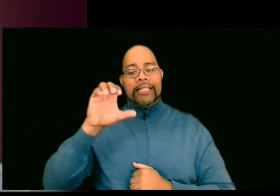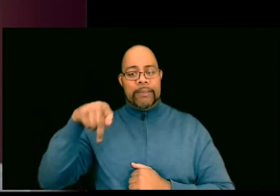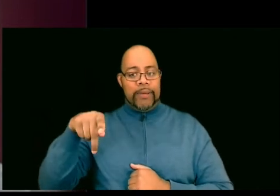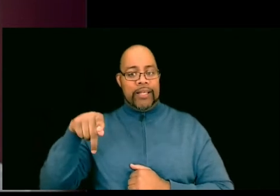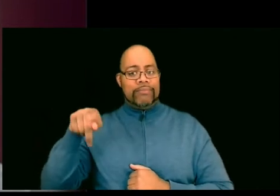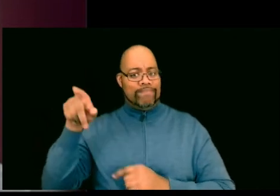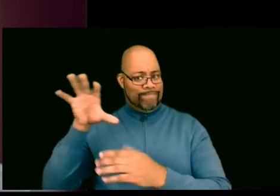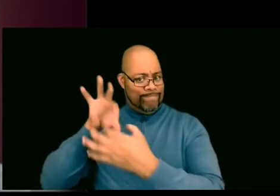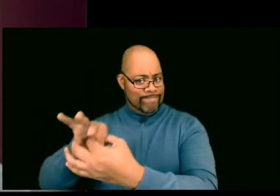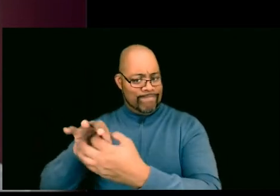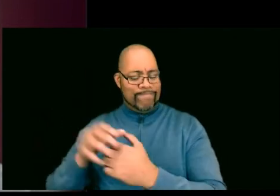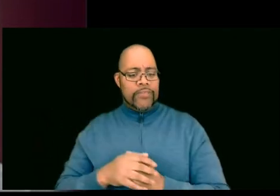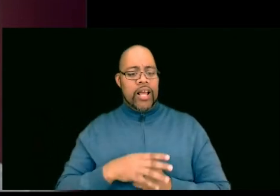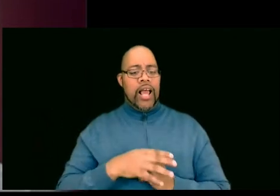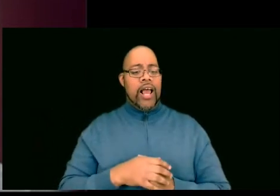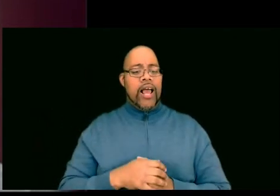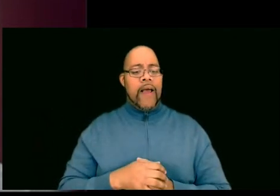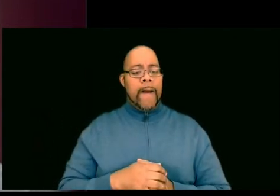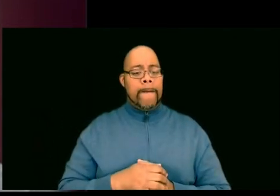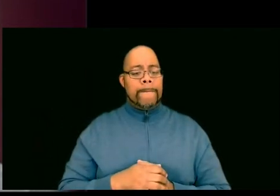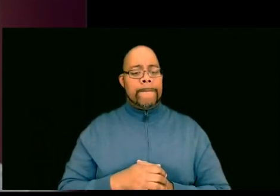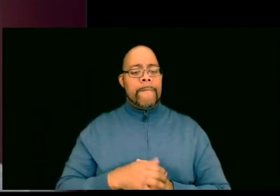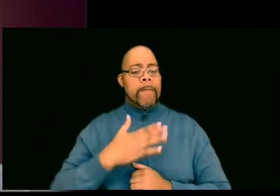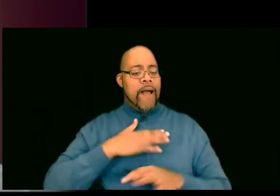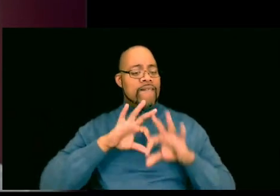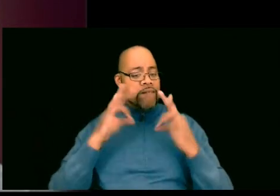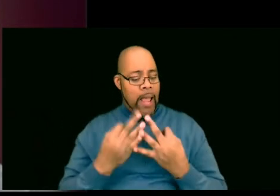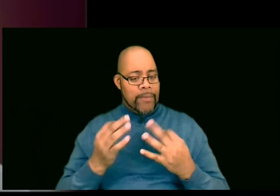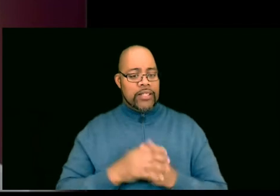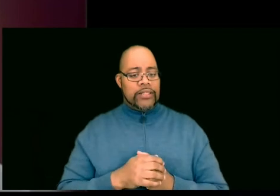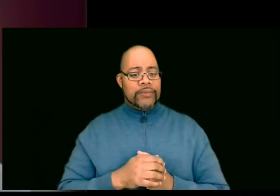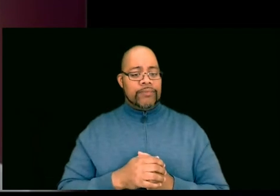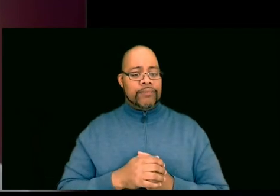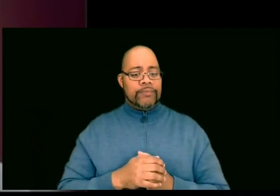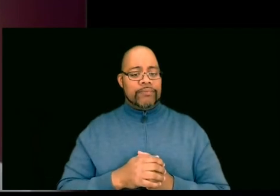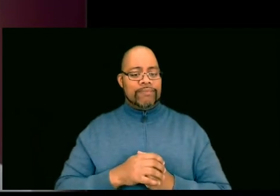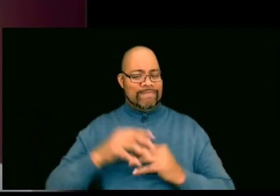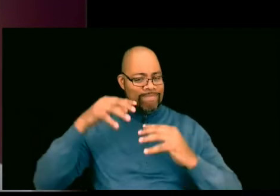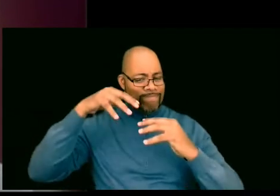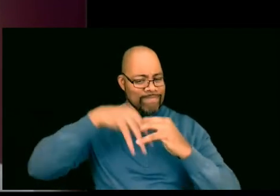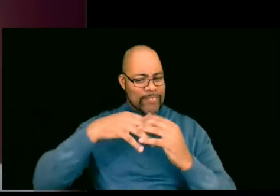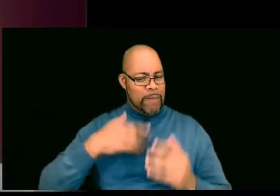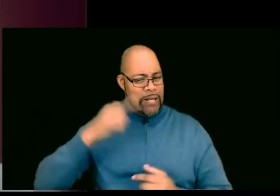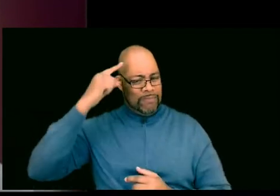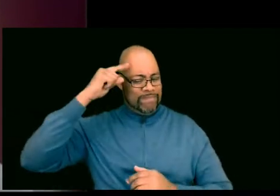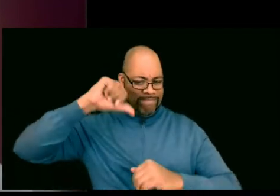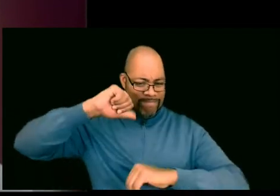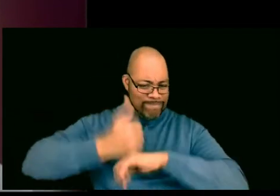NAACP, for example. And so my family, you know, instilled in